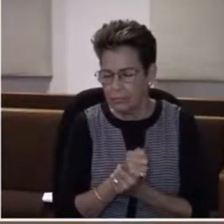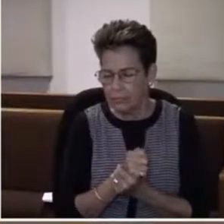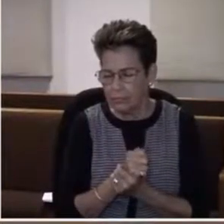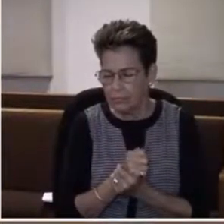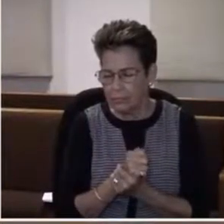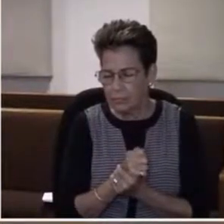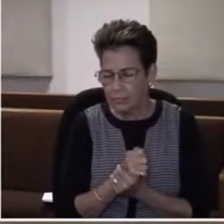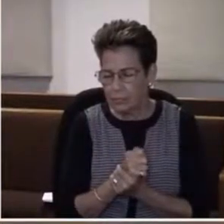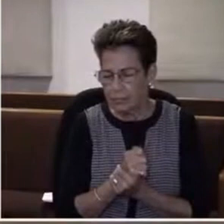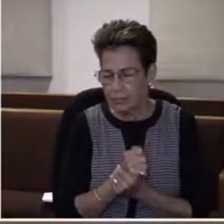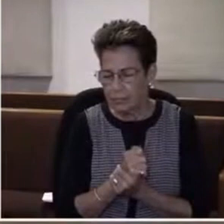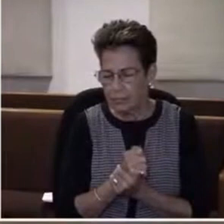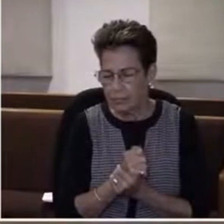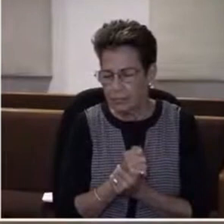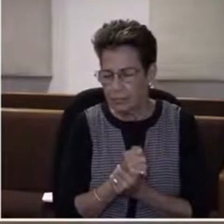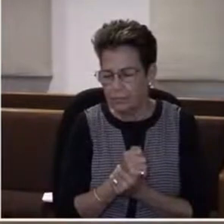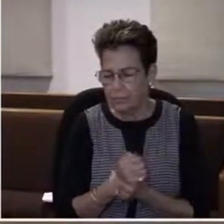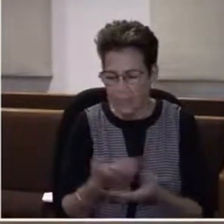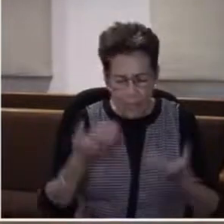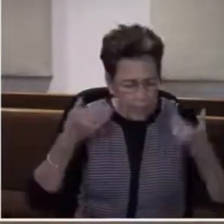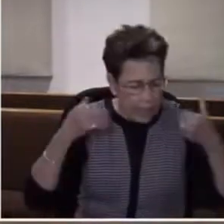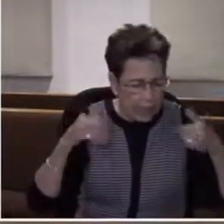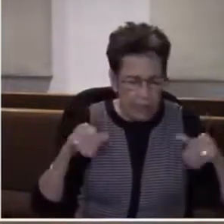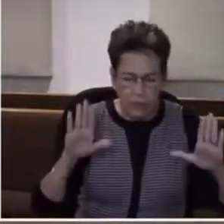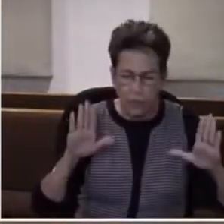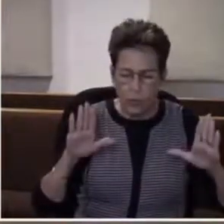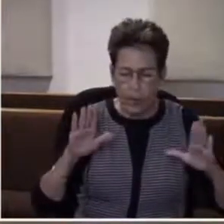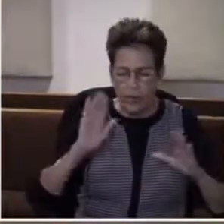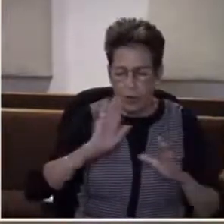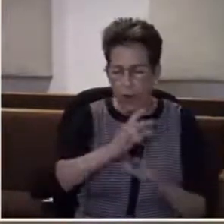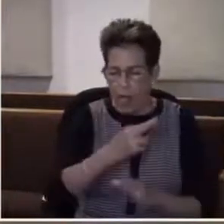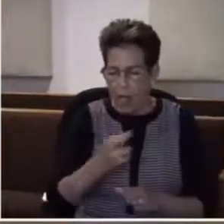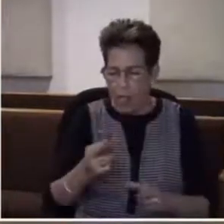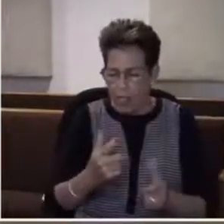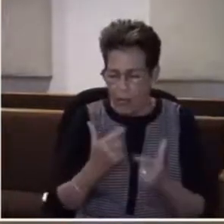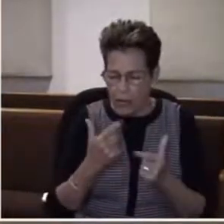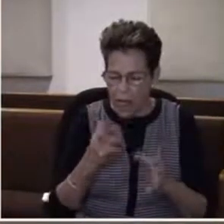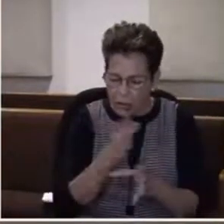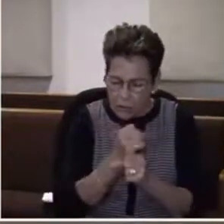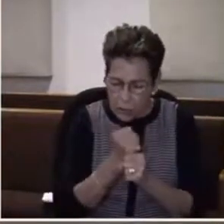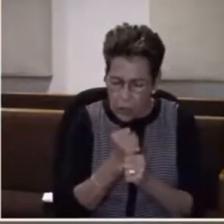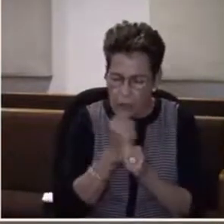you, surrender themselves, yield what they have, trust you.